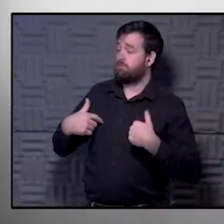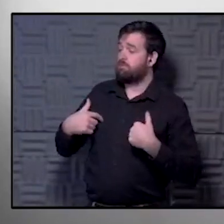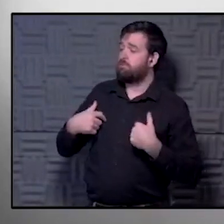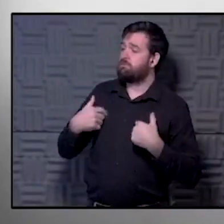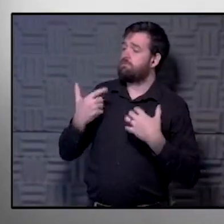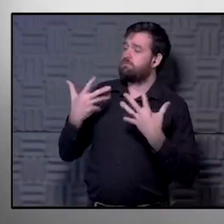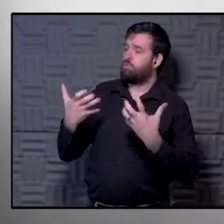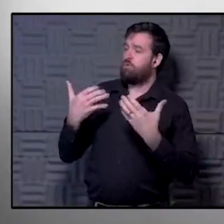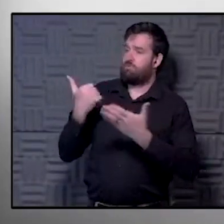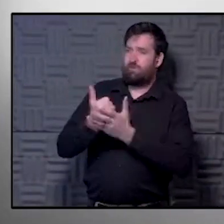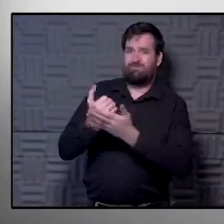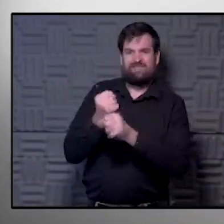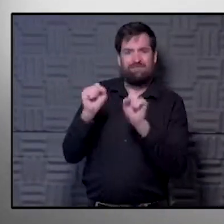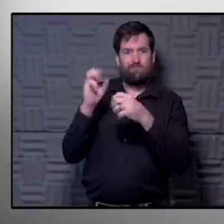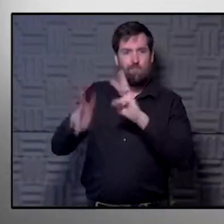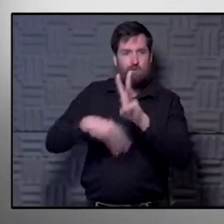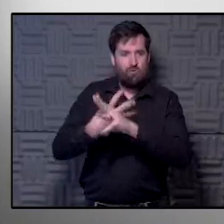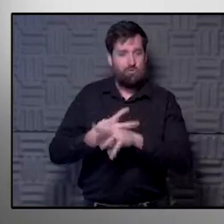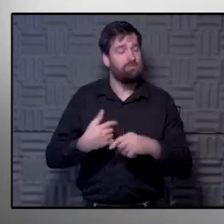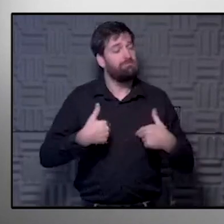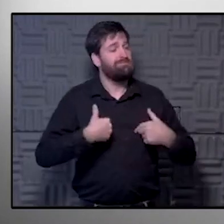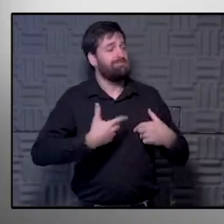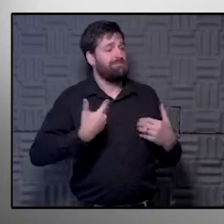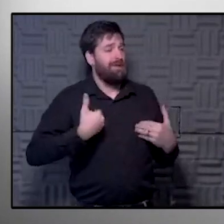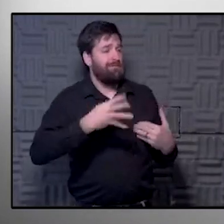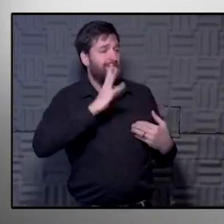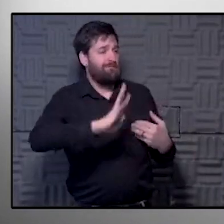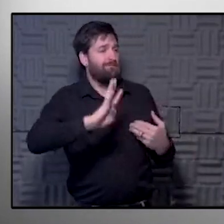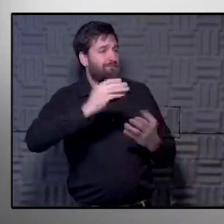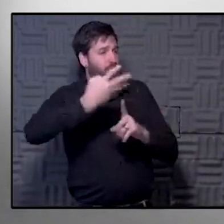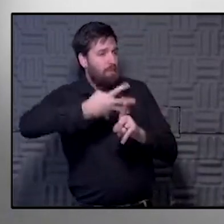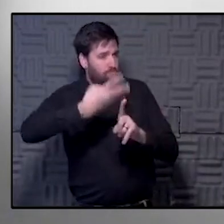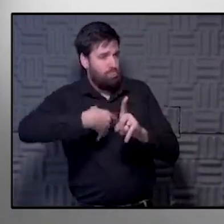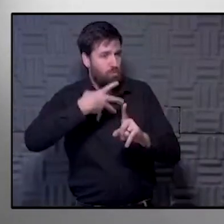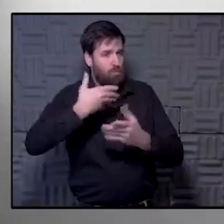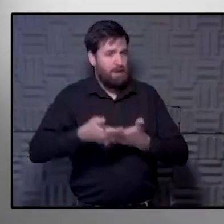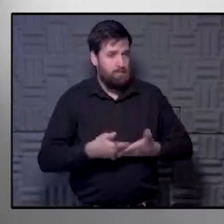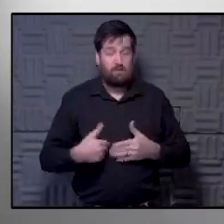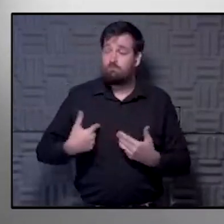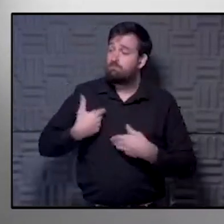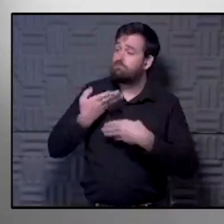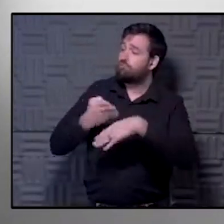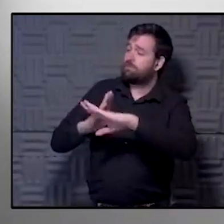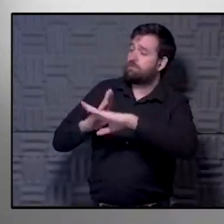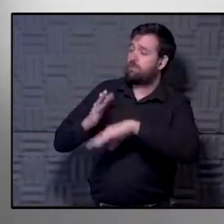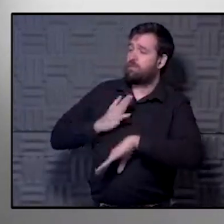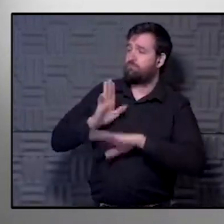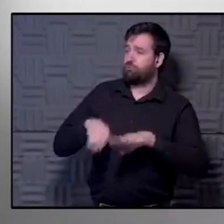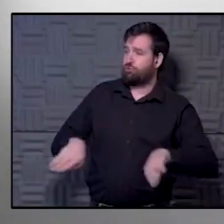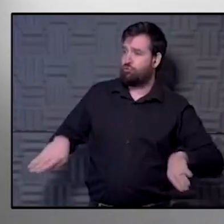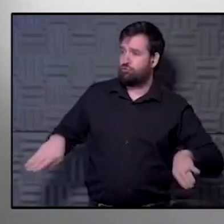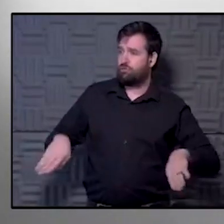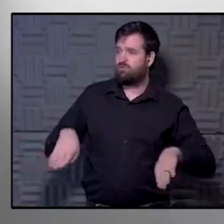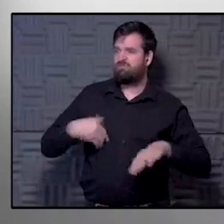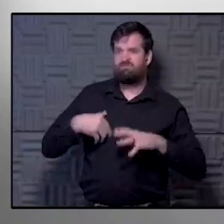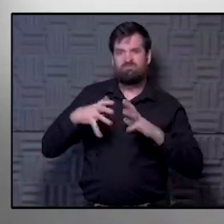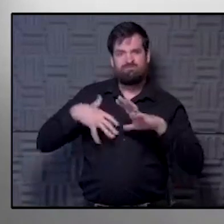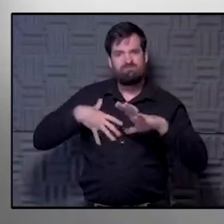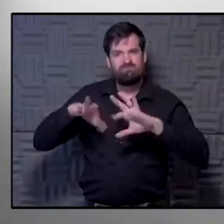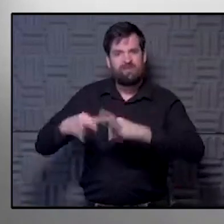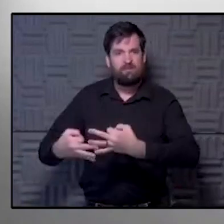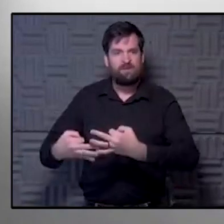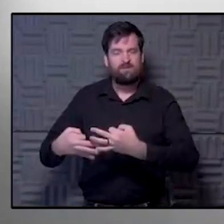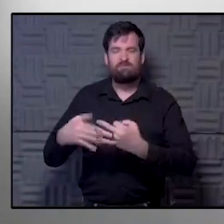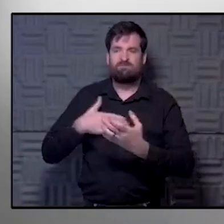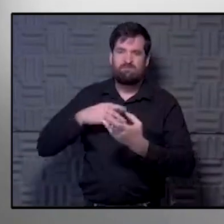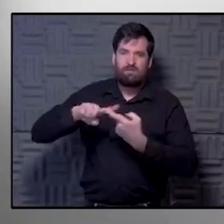I want to help save the world. Because I have a 4-month-old baby to protect at home. So I can protect my children, the rest of my family,